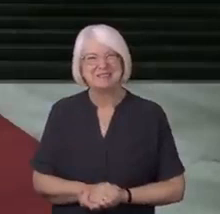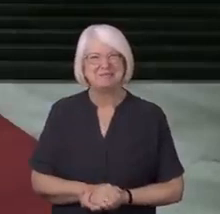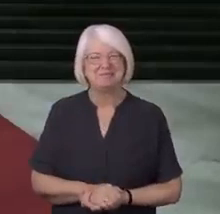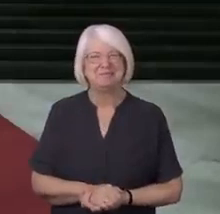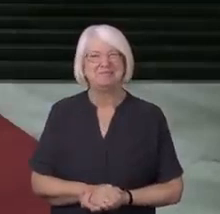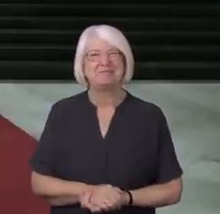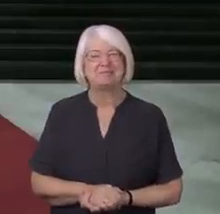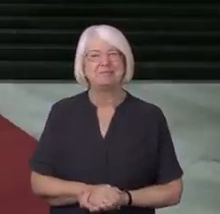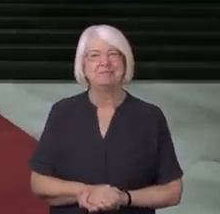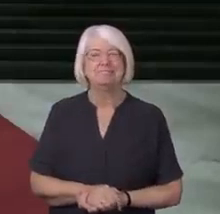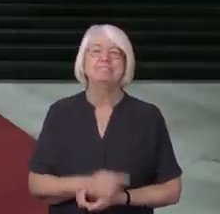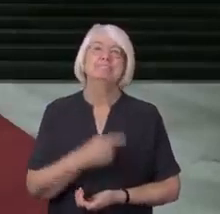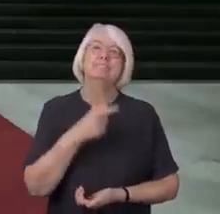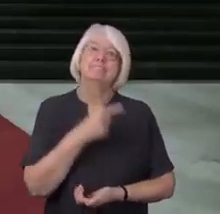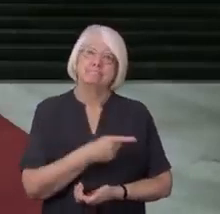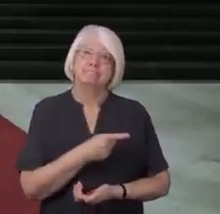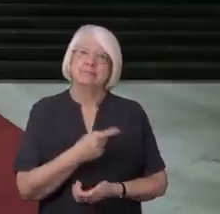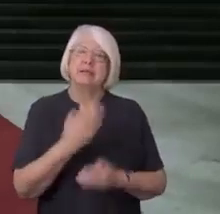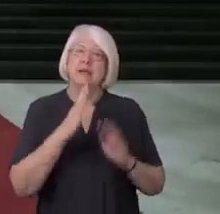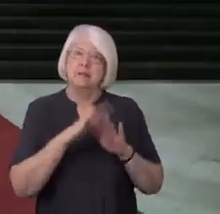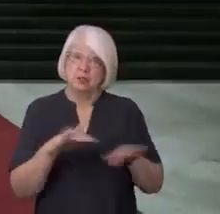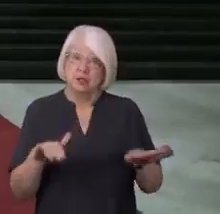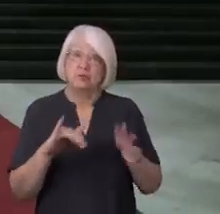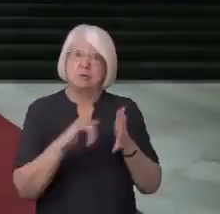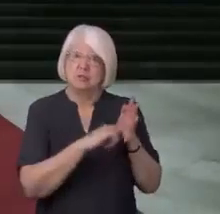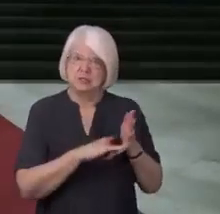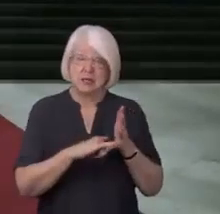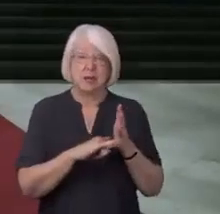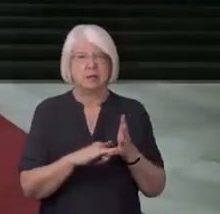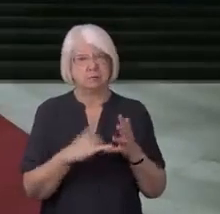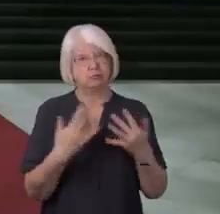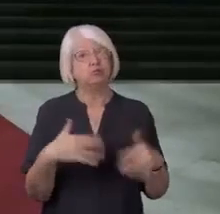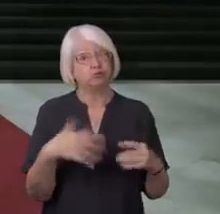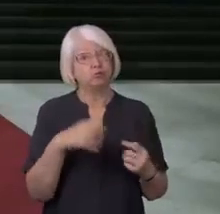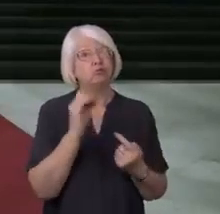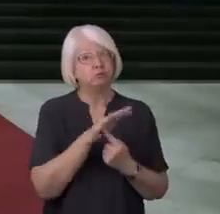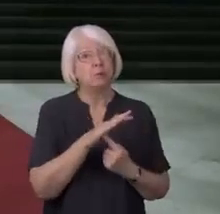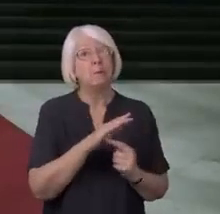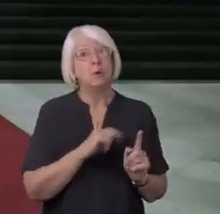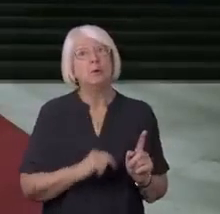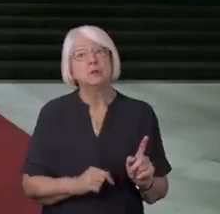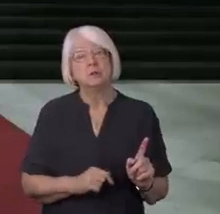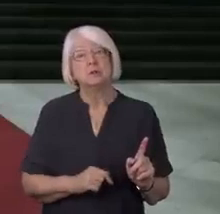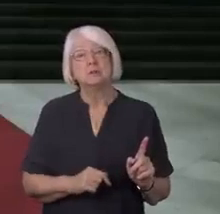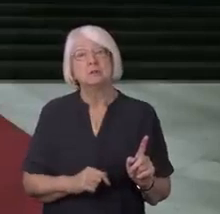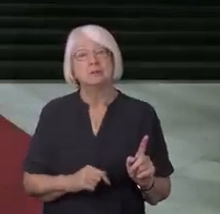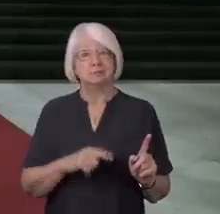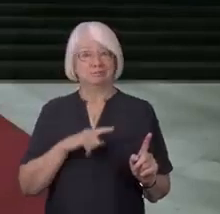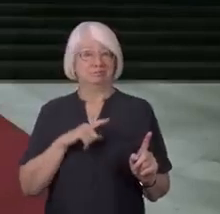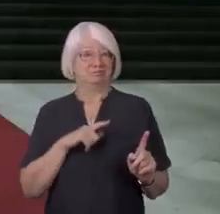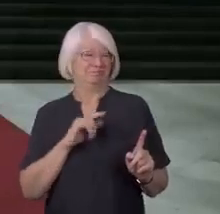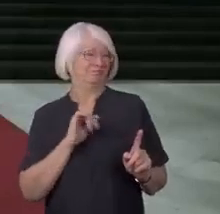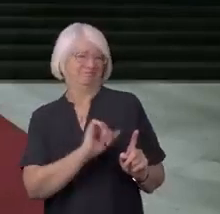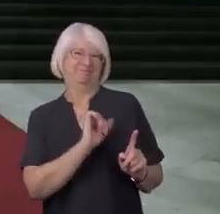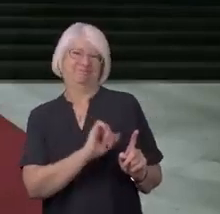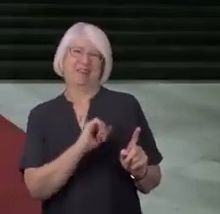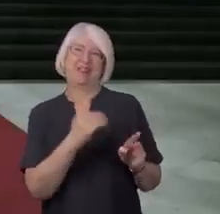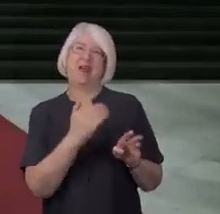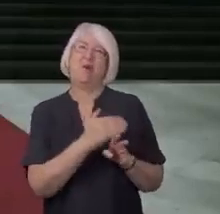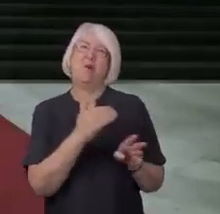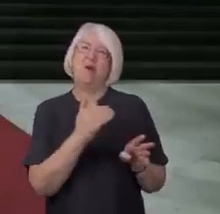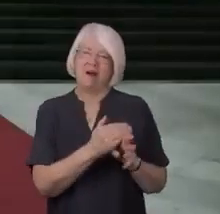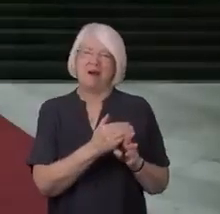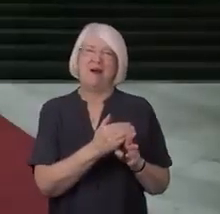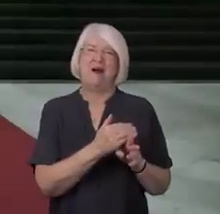The Children's Society is an important organization. Important because of the work that